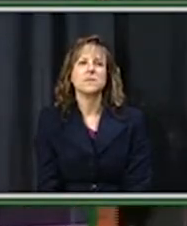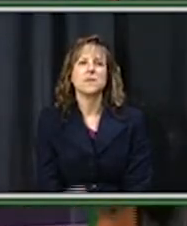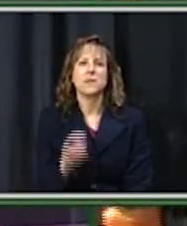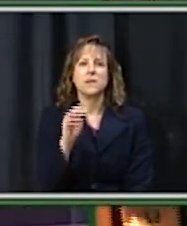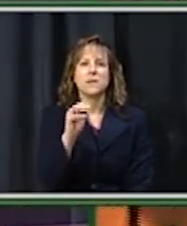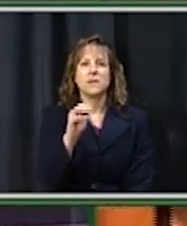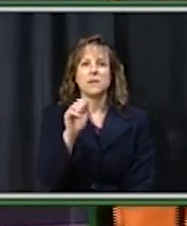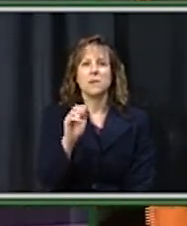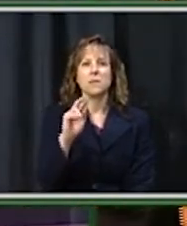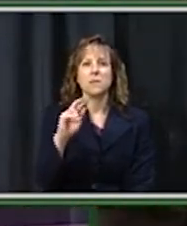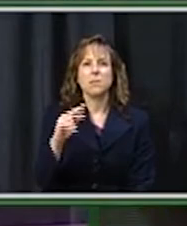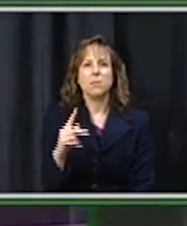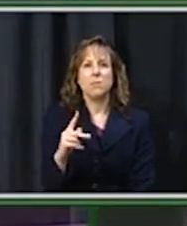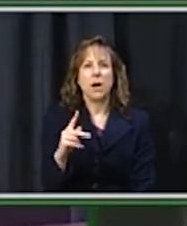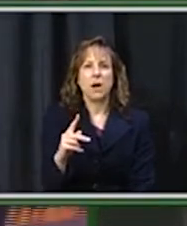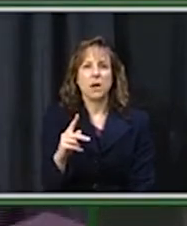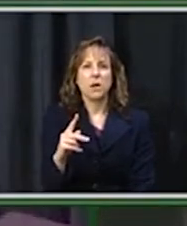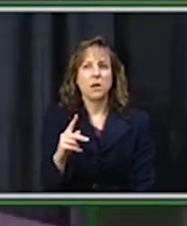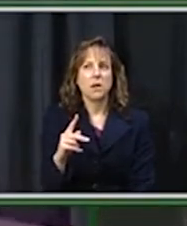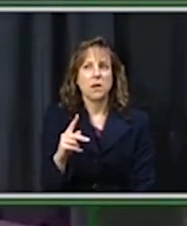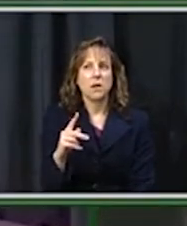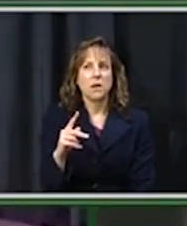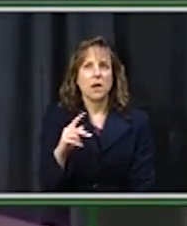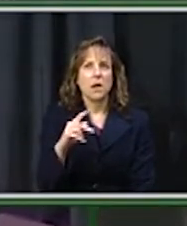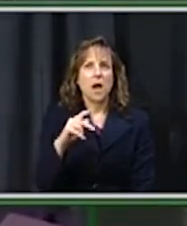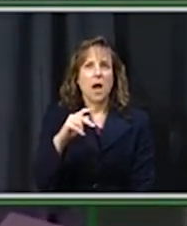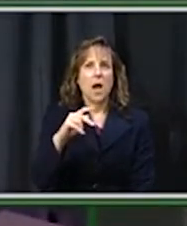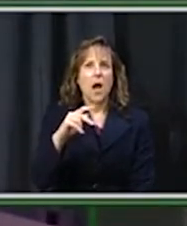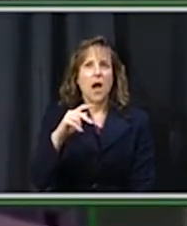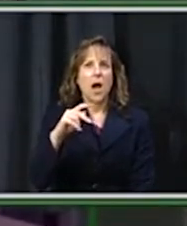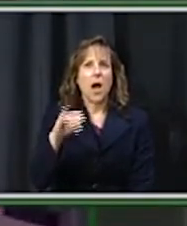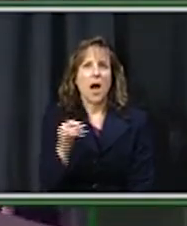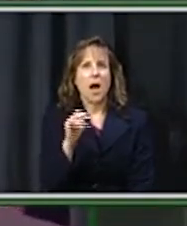Mark Russell La Paza Jabinez.